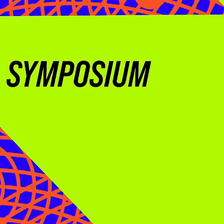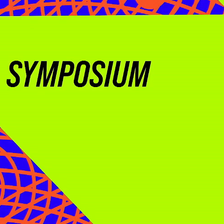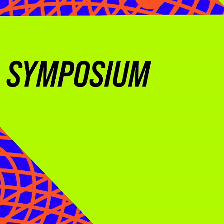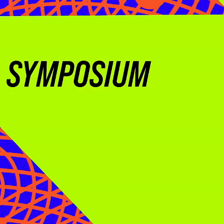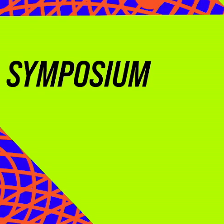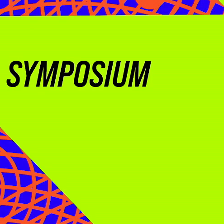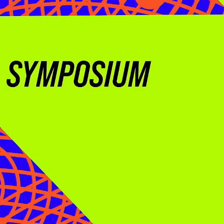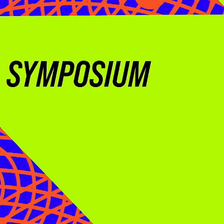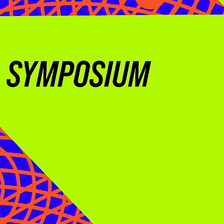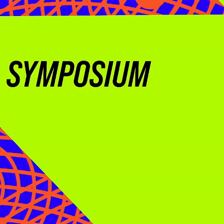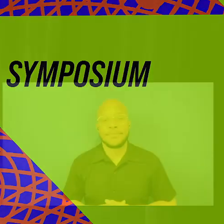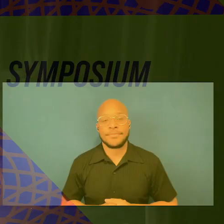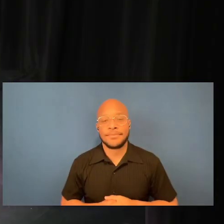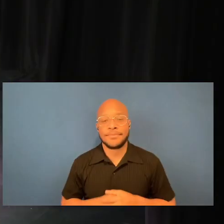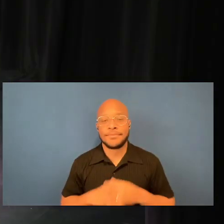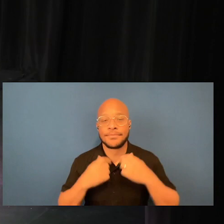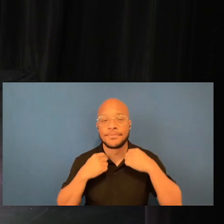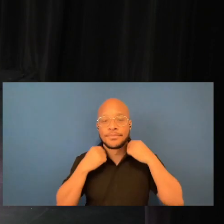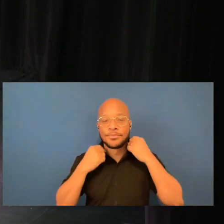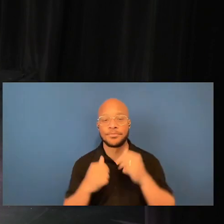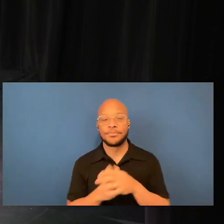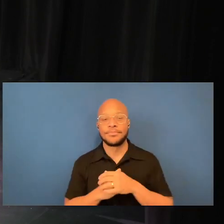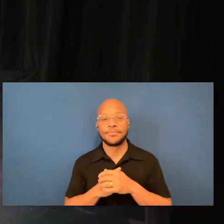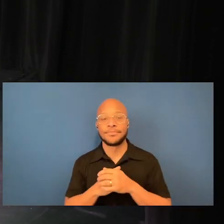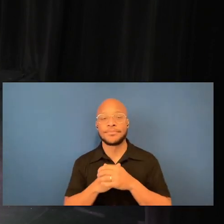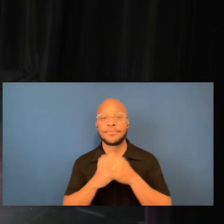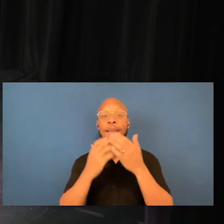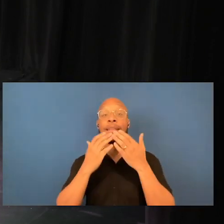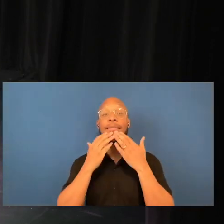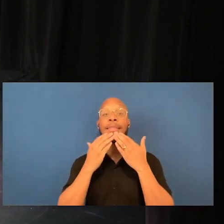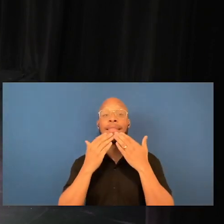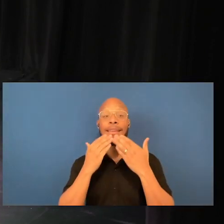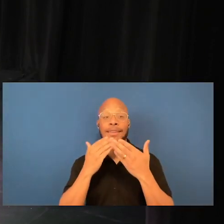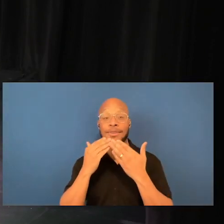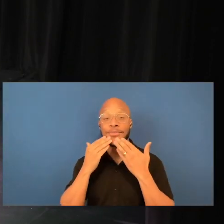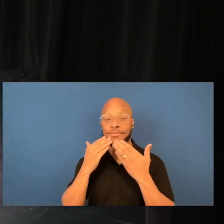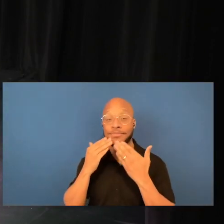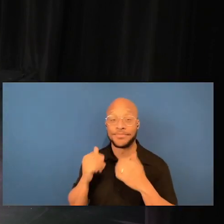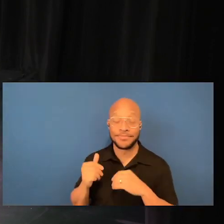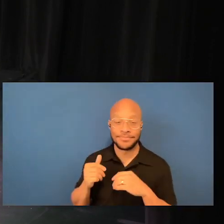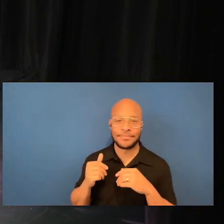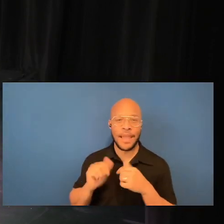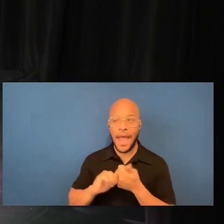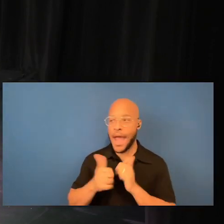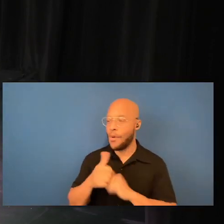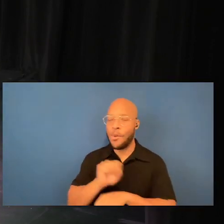Thank you, Kaneza. How do we do this together? Indeed. Oof.